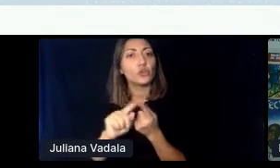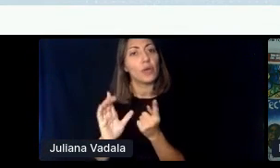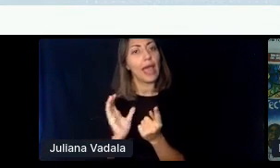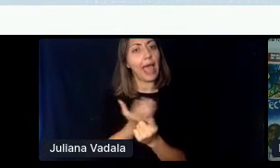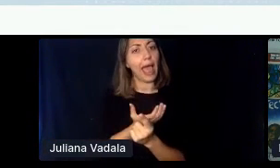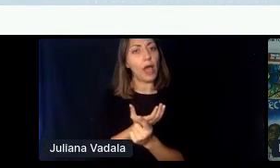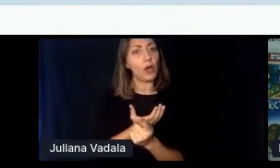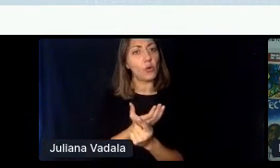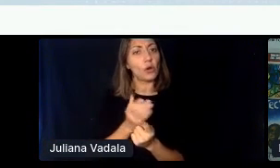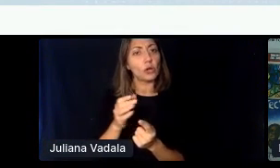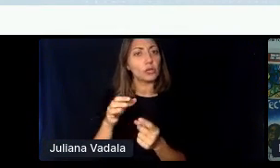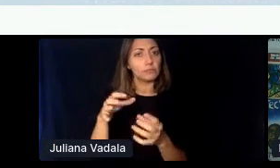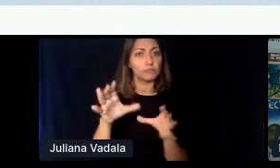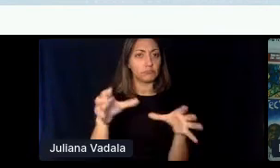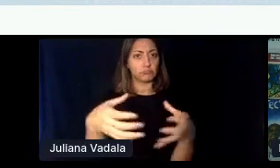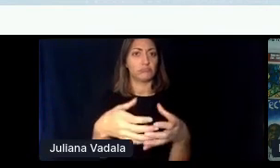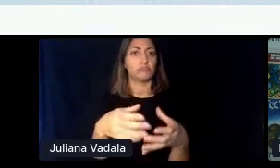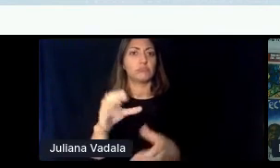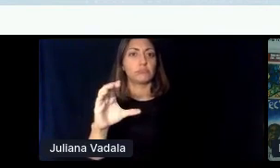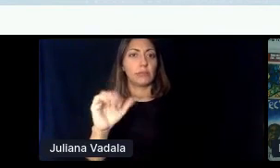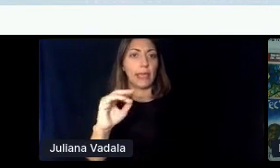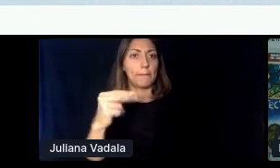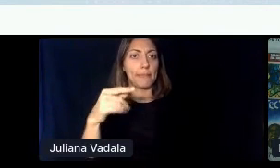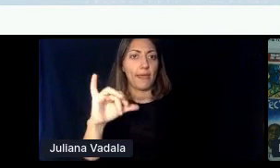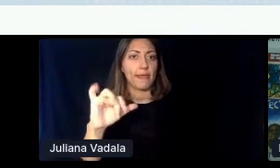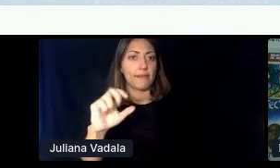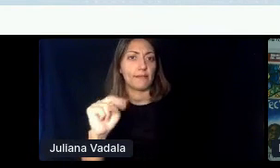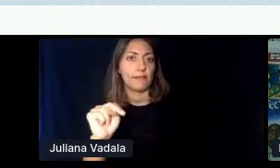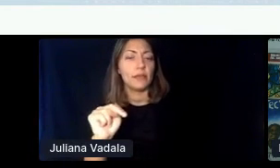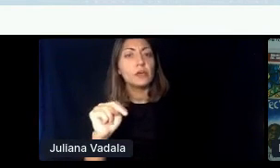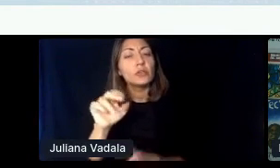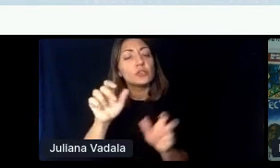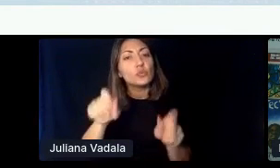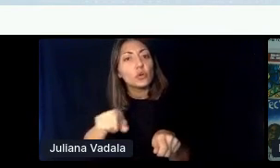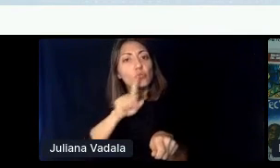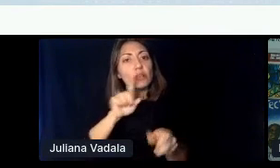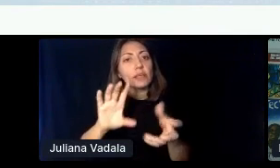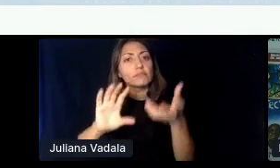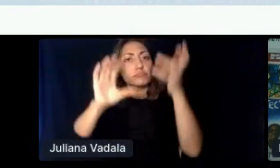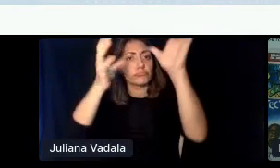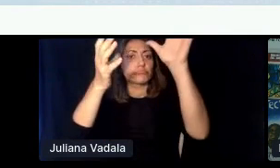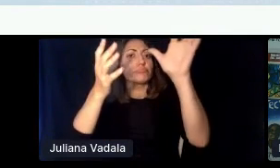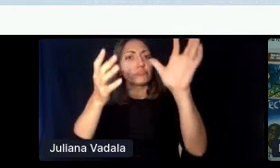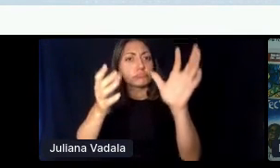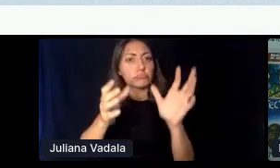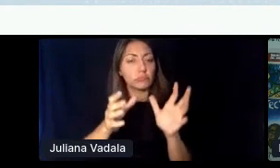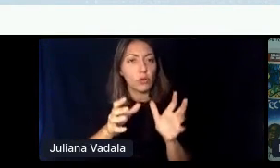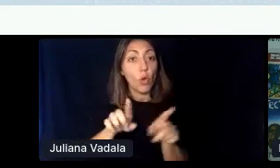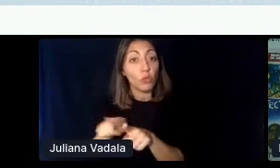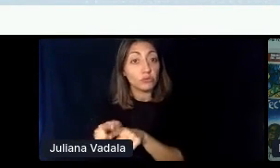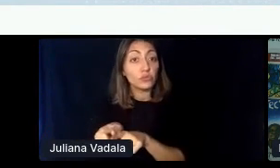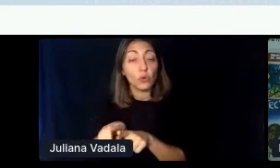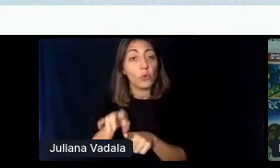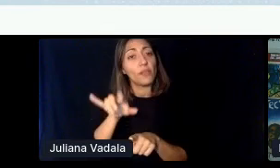pattern of thinking that's likely to be even more harmful in other life situations beyond texting. So we would recommend